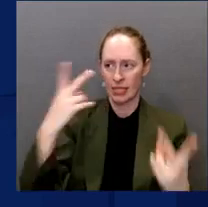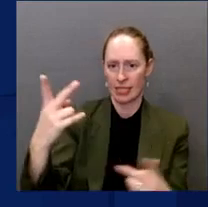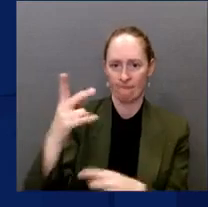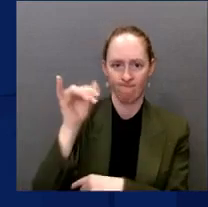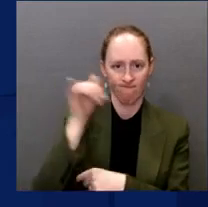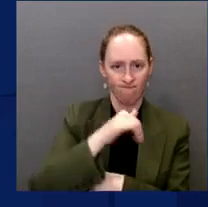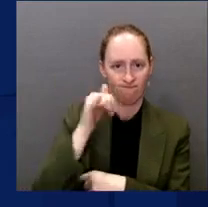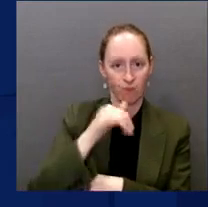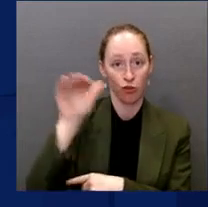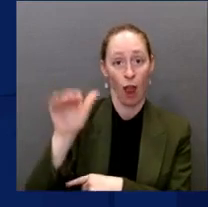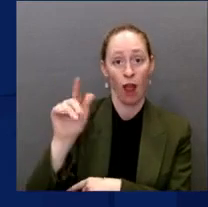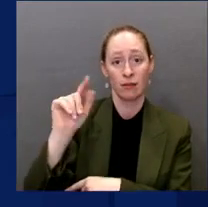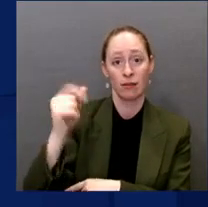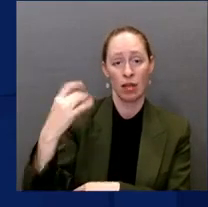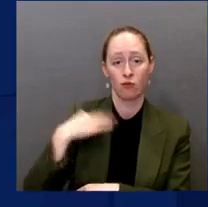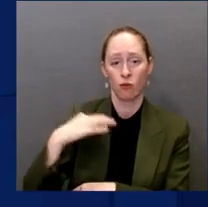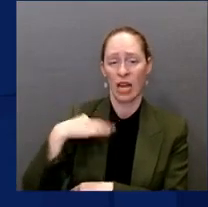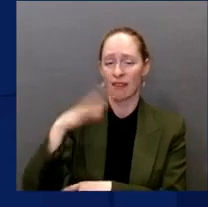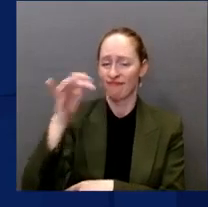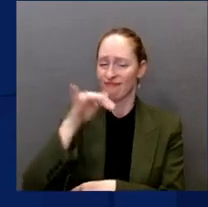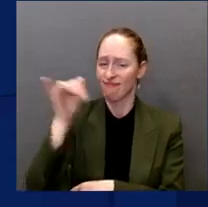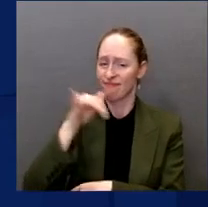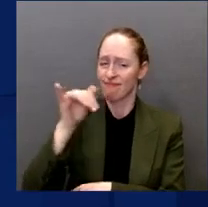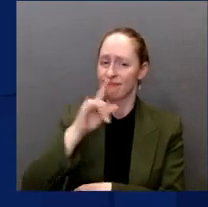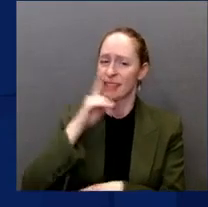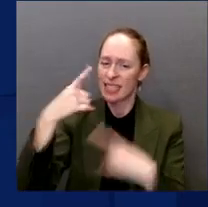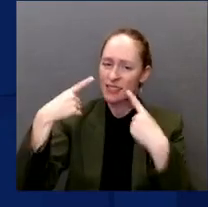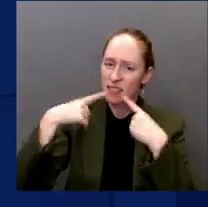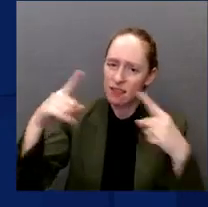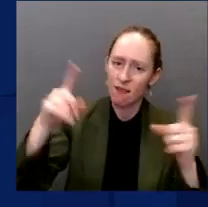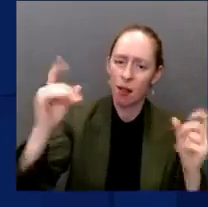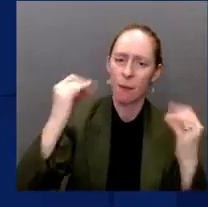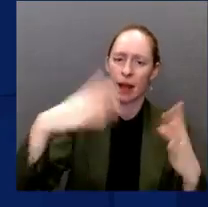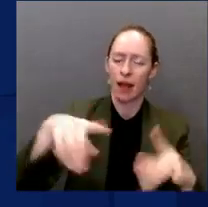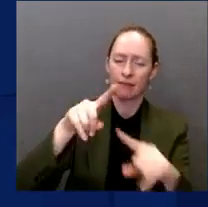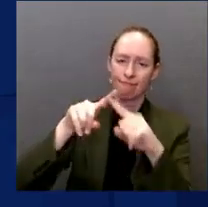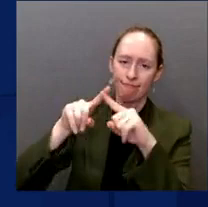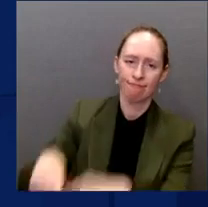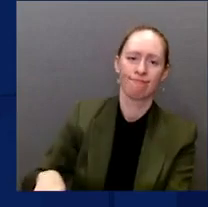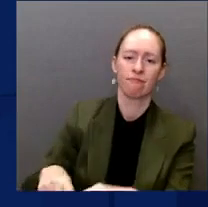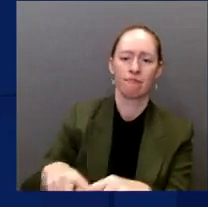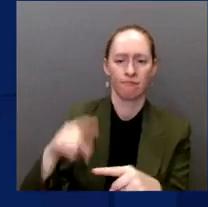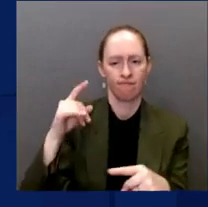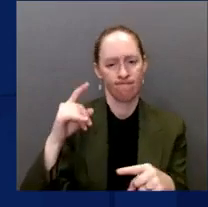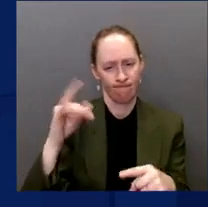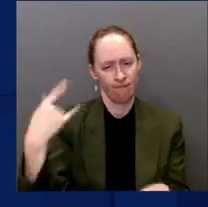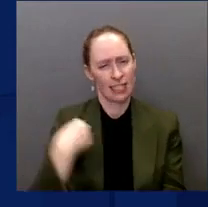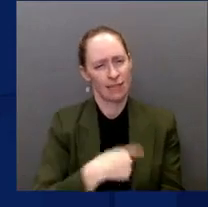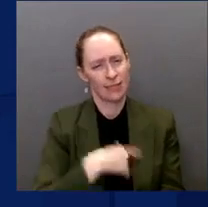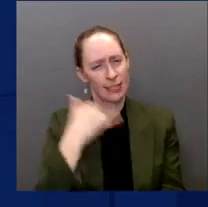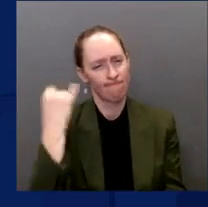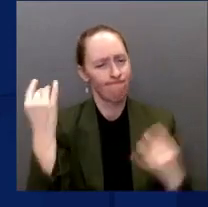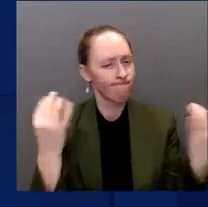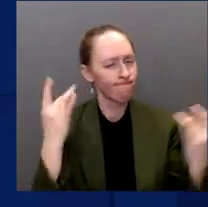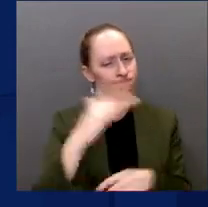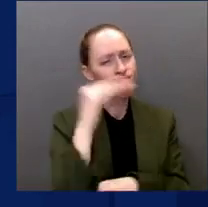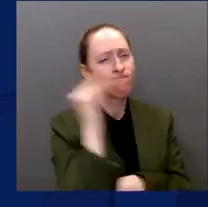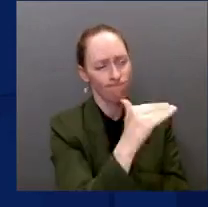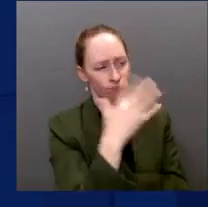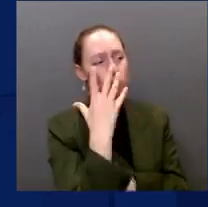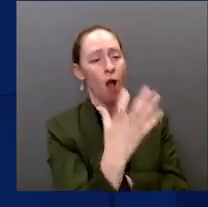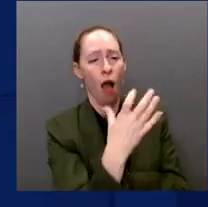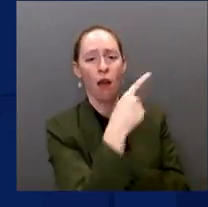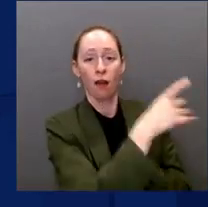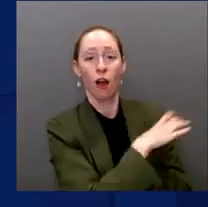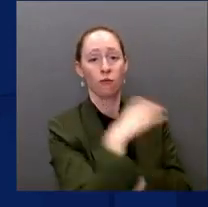ever seen. And that's why my national strategy calls on Congress to expand the child credit permanently.